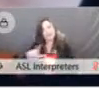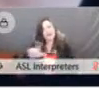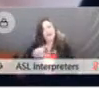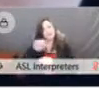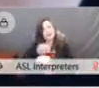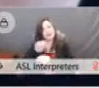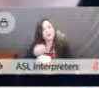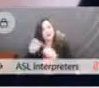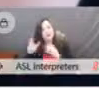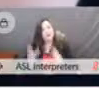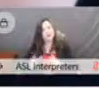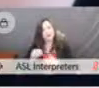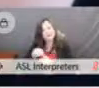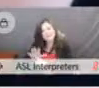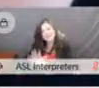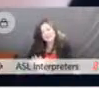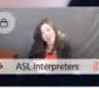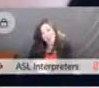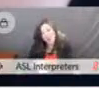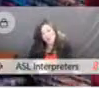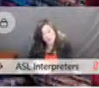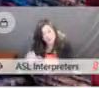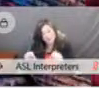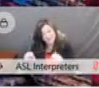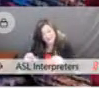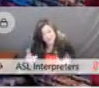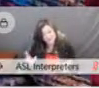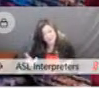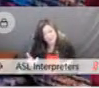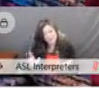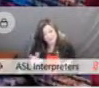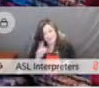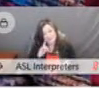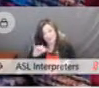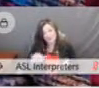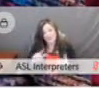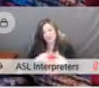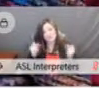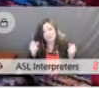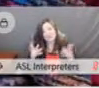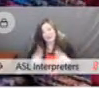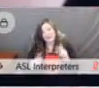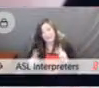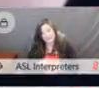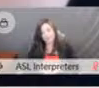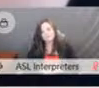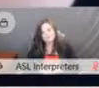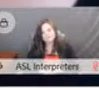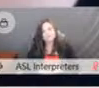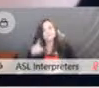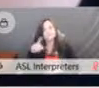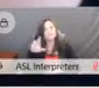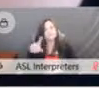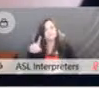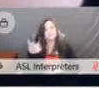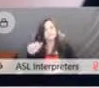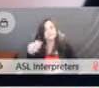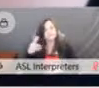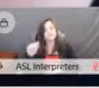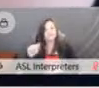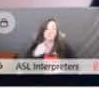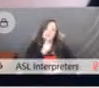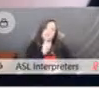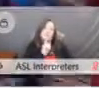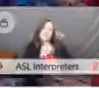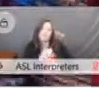are exposed. They can be exposed to an awful lot of people. That is true, and they are